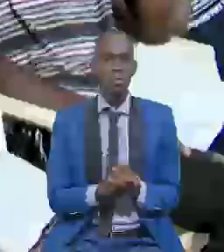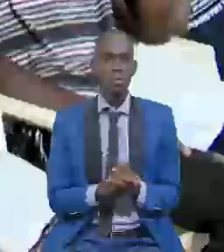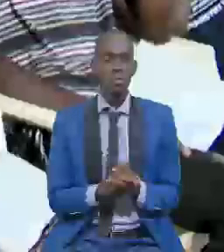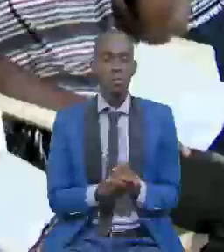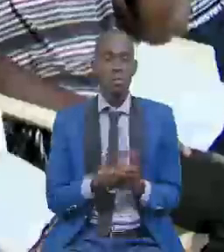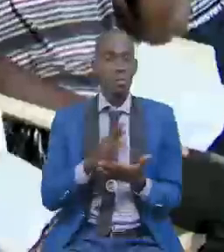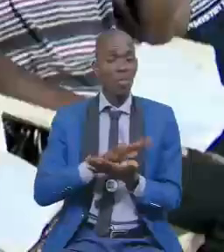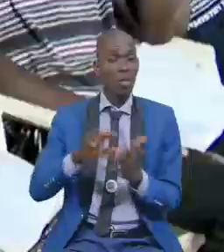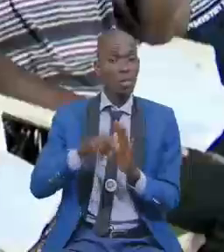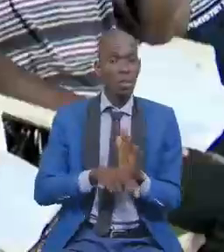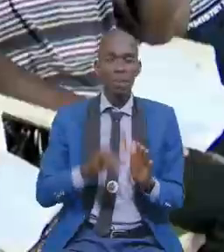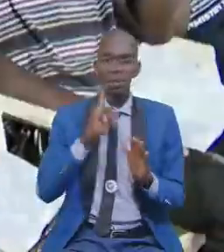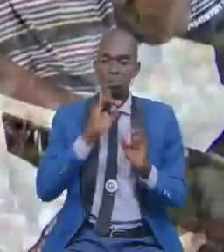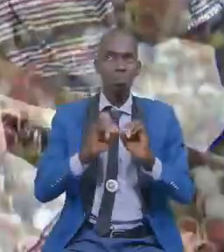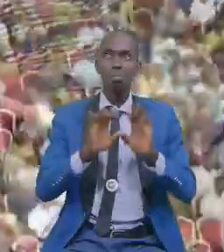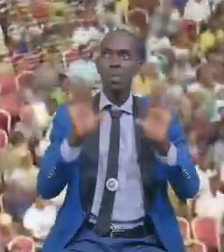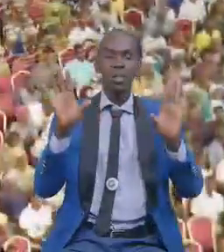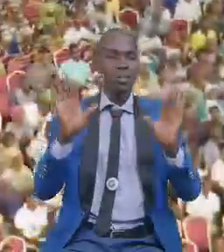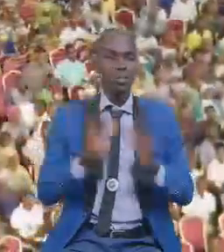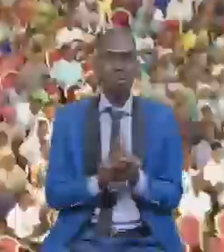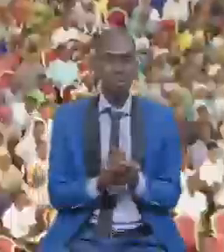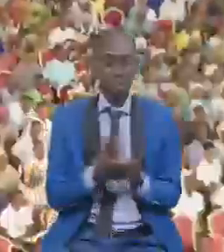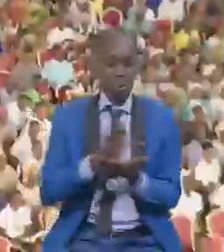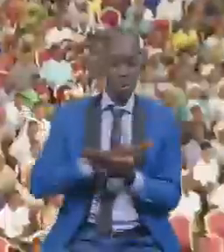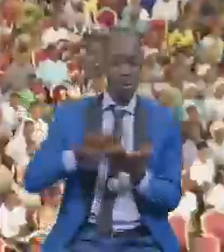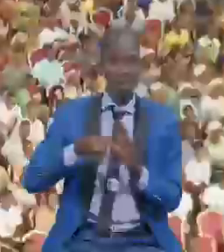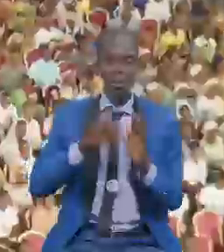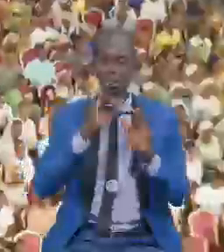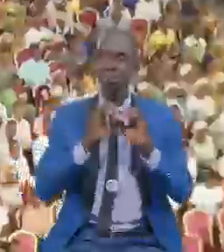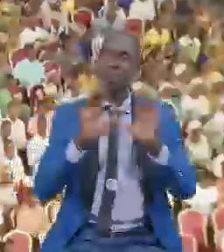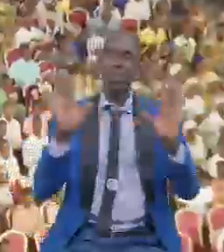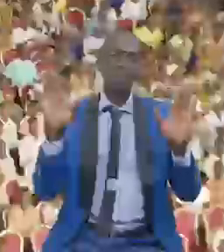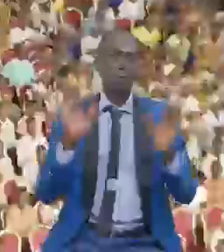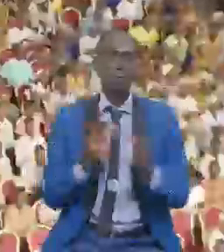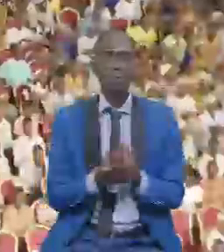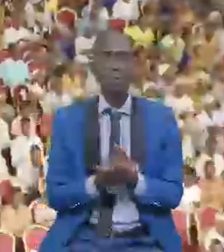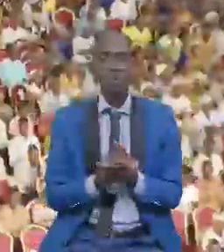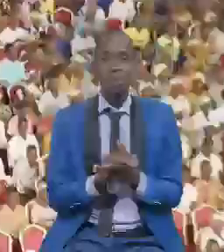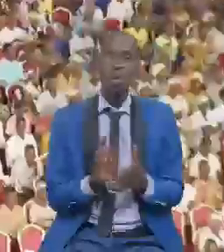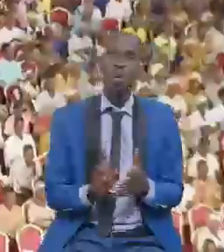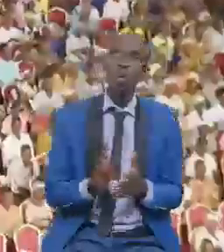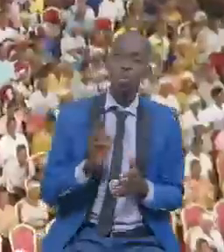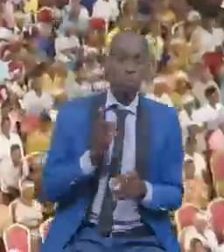Righteousness is light. Holiness is light. Upright standing is